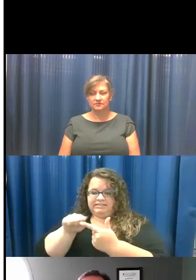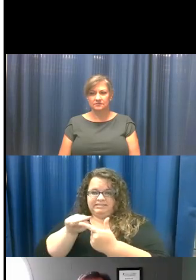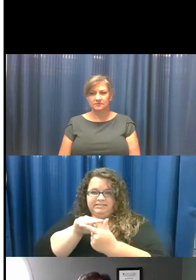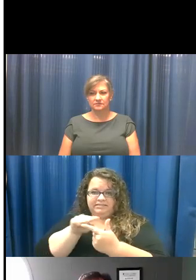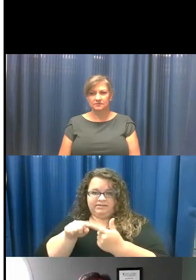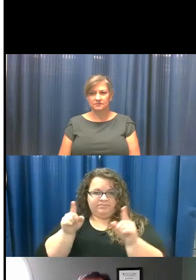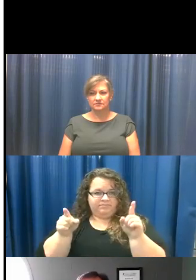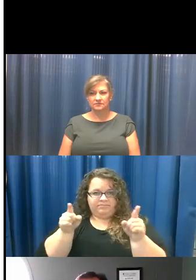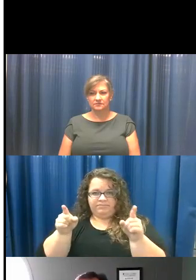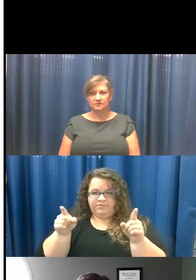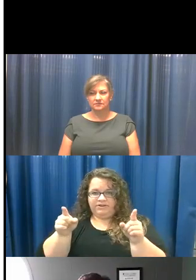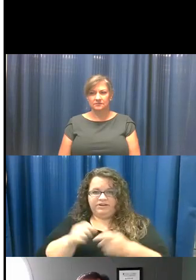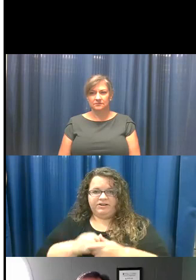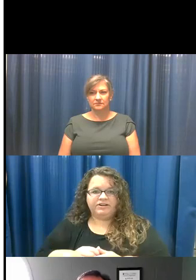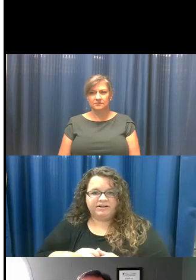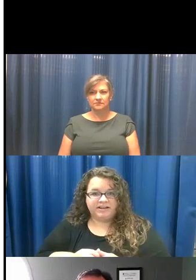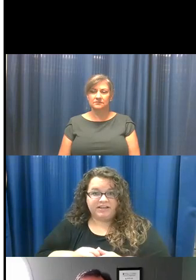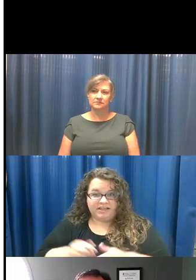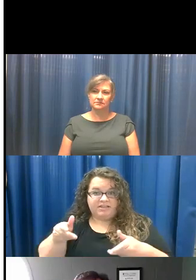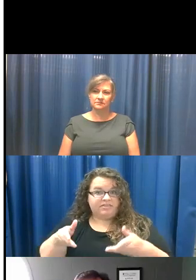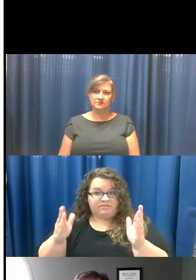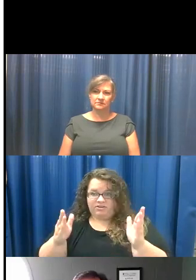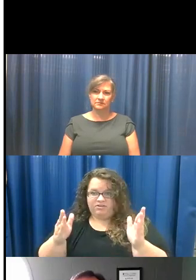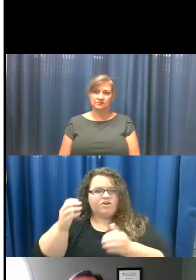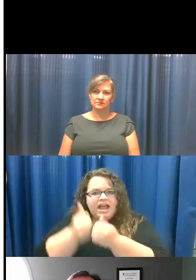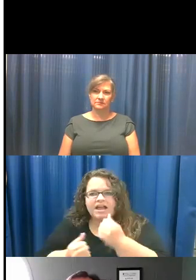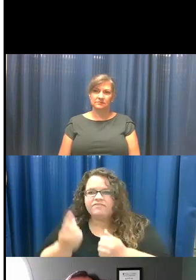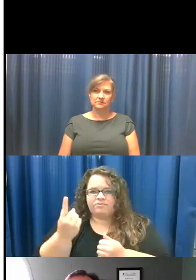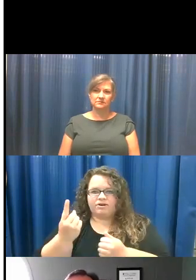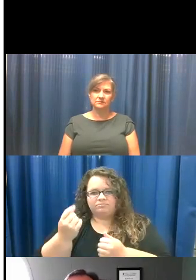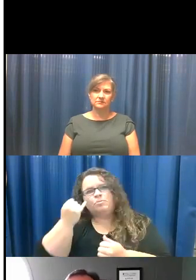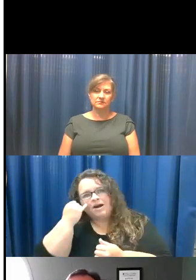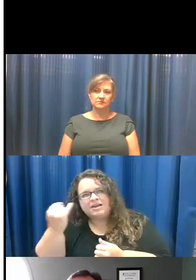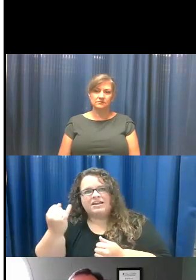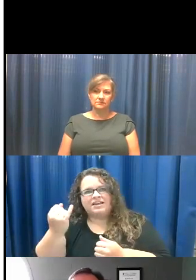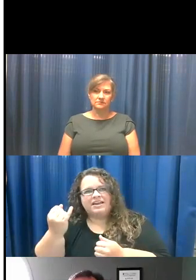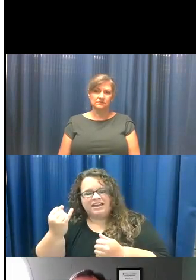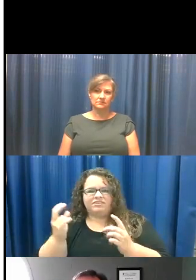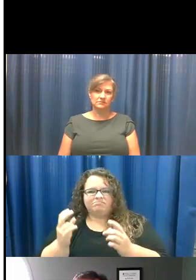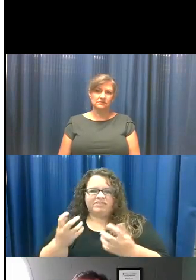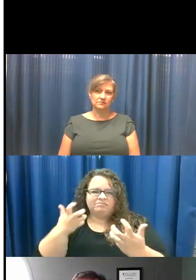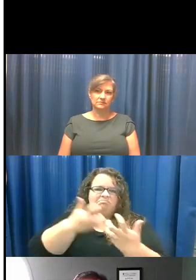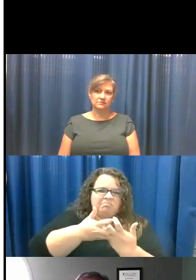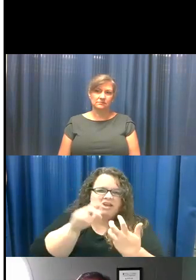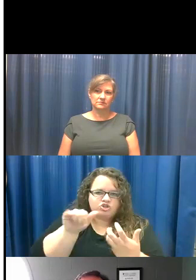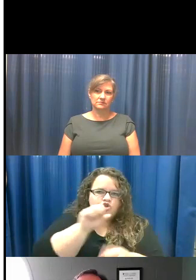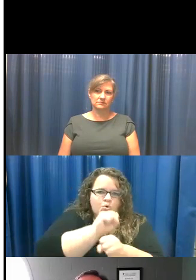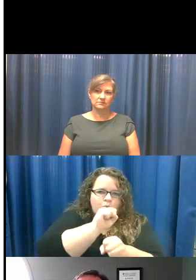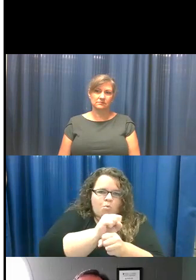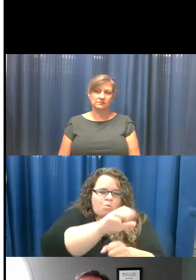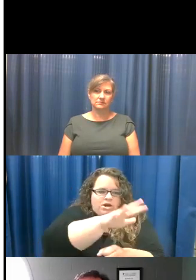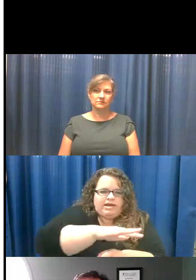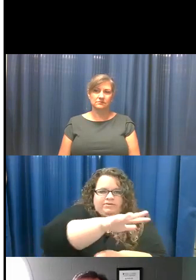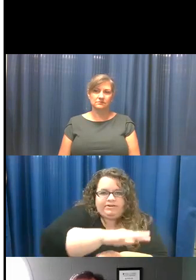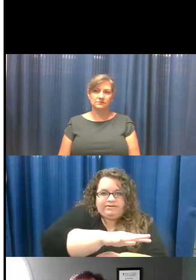available to everyone as long as it makes sense for your work area. And what will be critical with flex time and